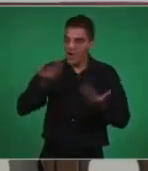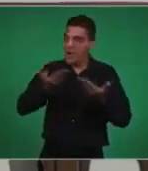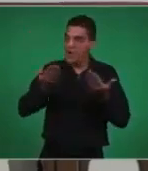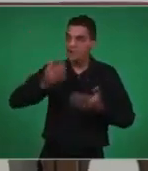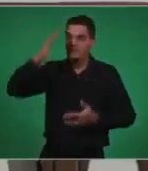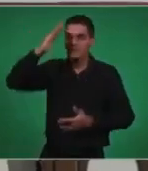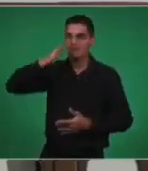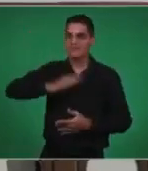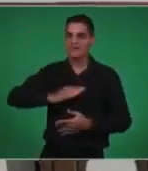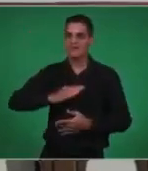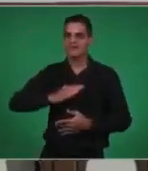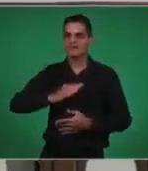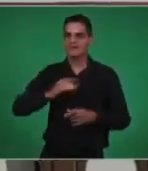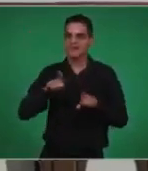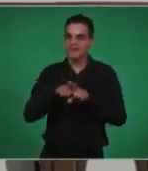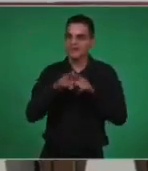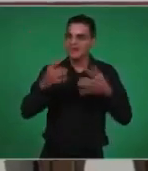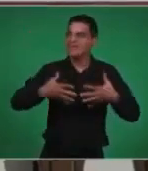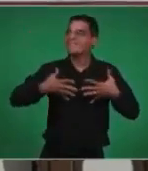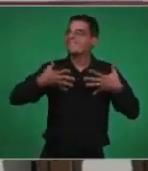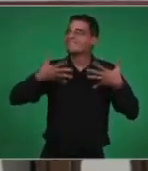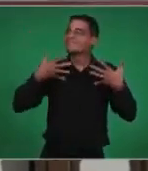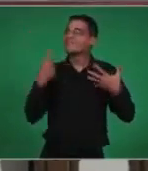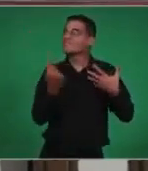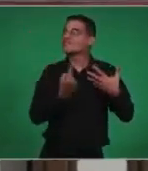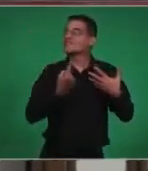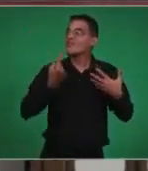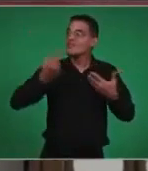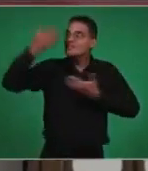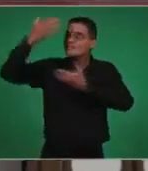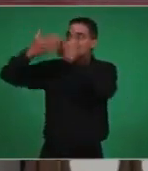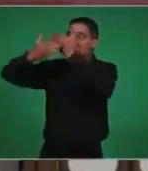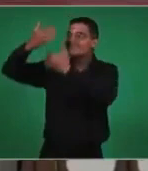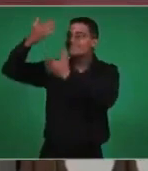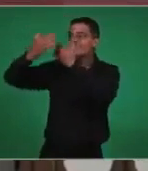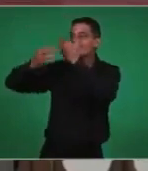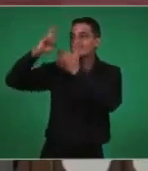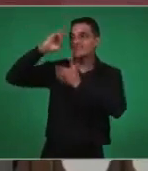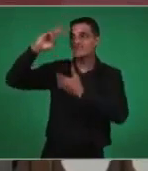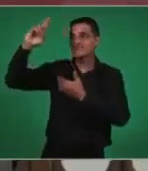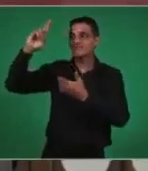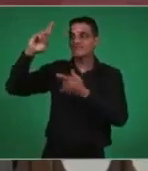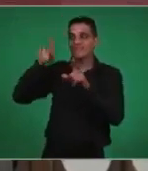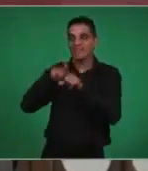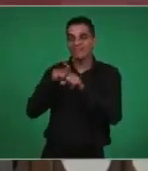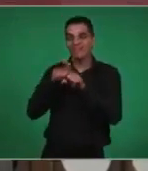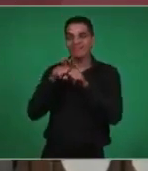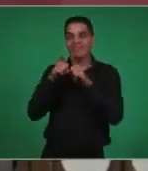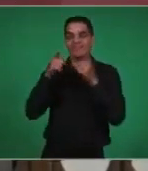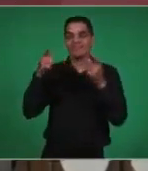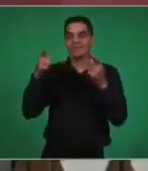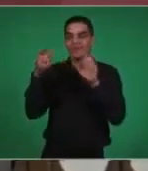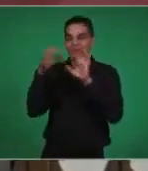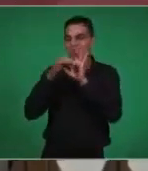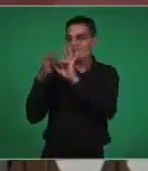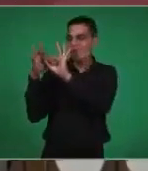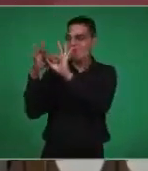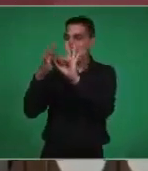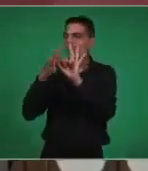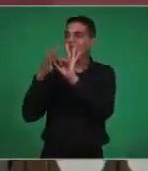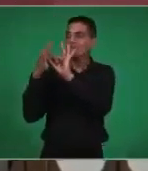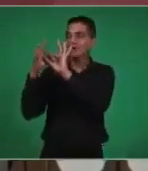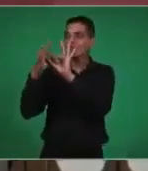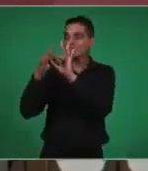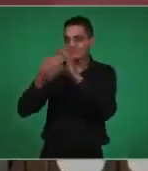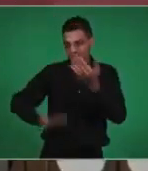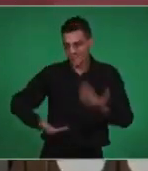period, Lord. The joy that we feel of being in your presence, and also, Lord, in fellowship with our